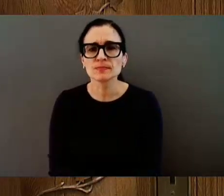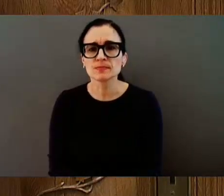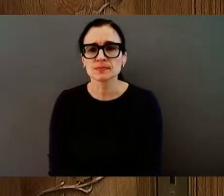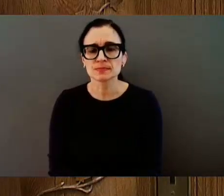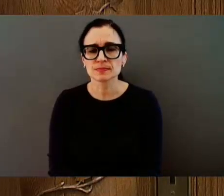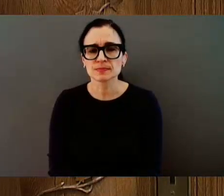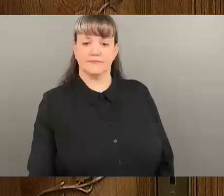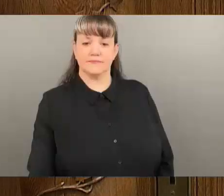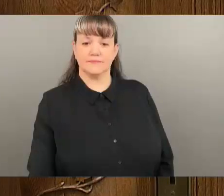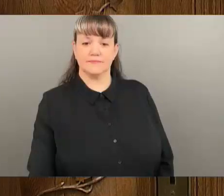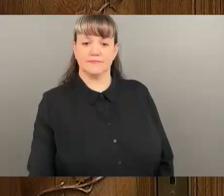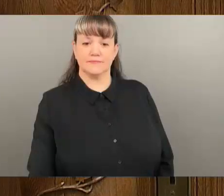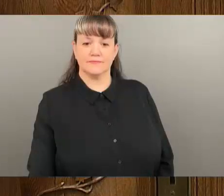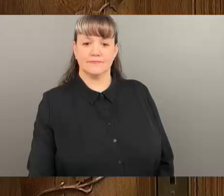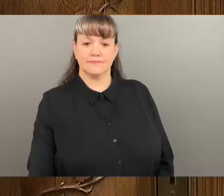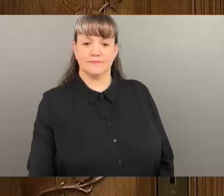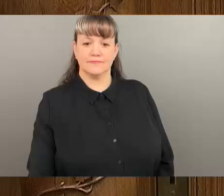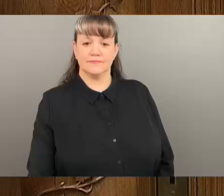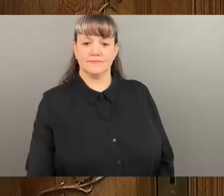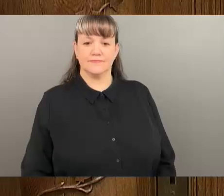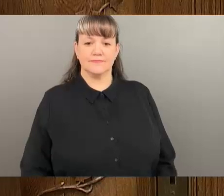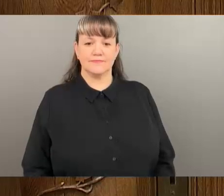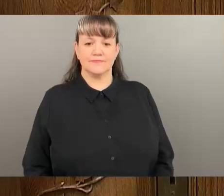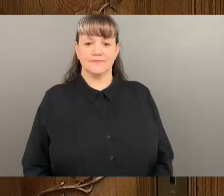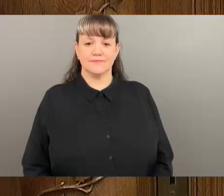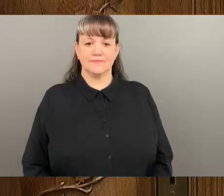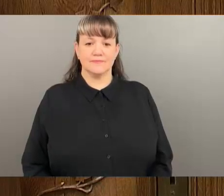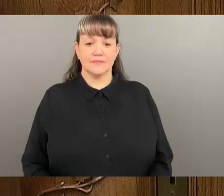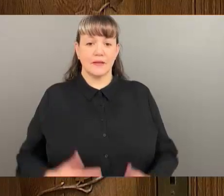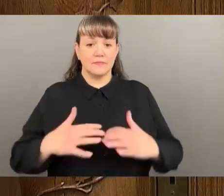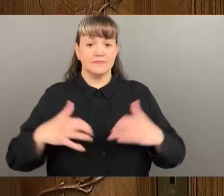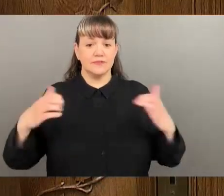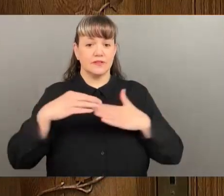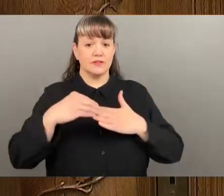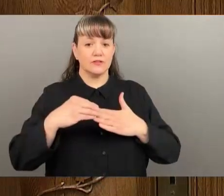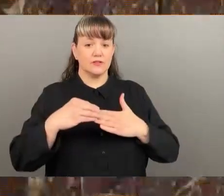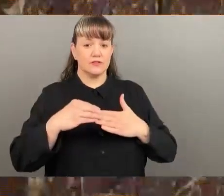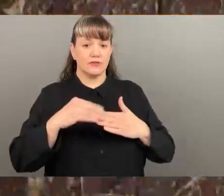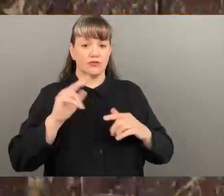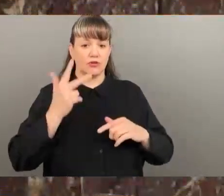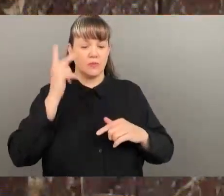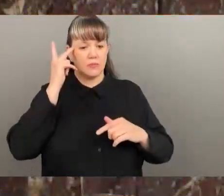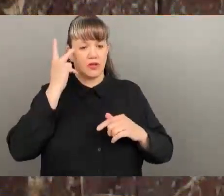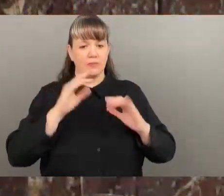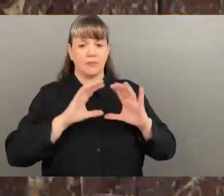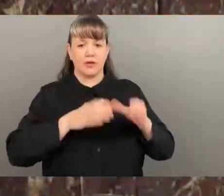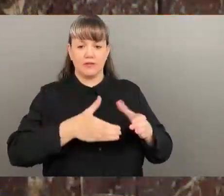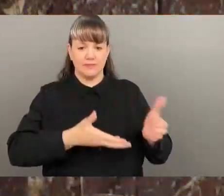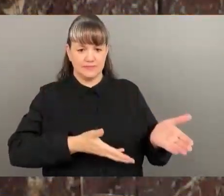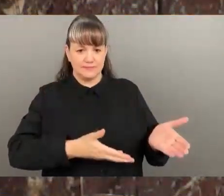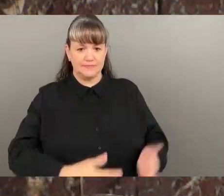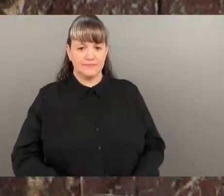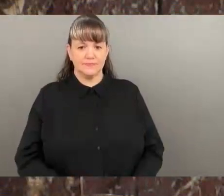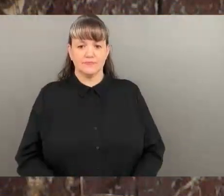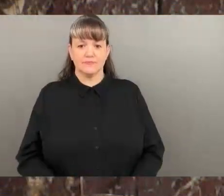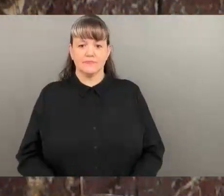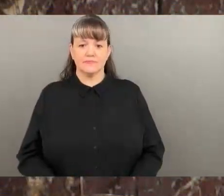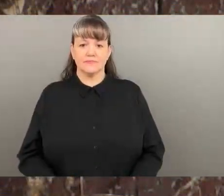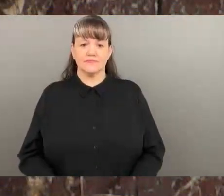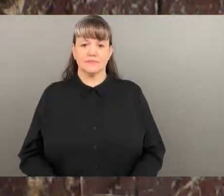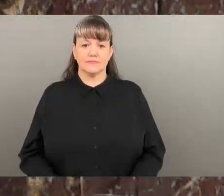House Leader of the Third Party. Thank you, Mr. Speaker. When British Columbians seek help for a loved